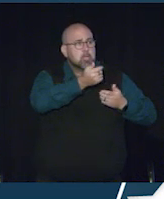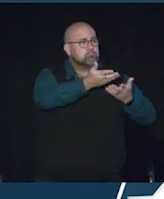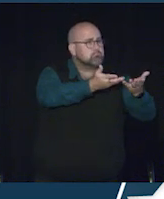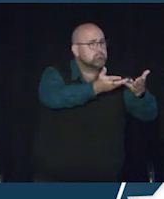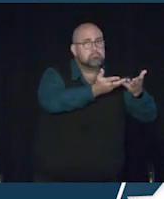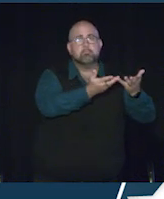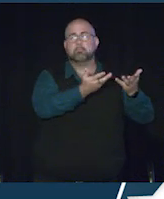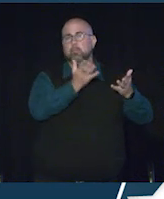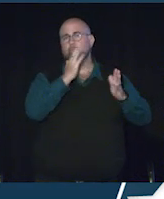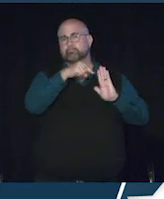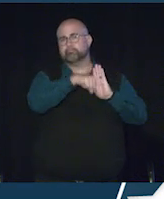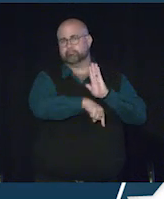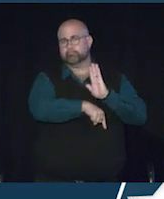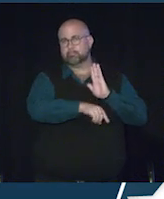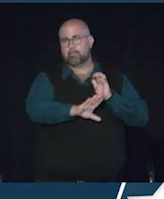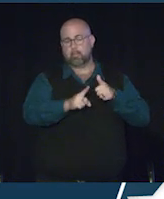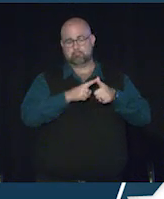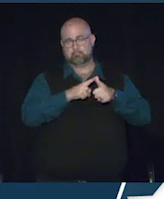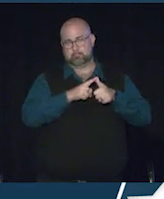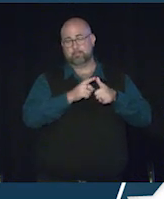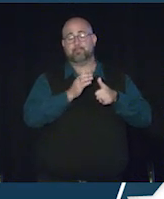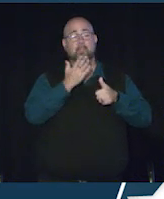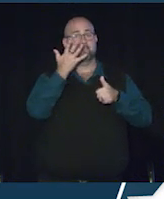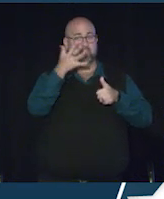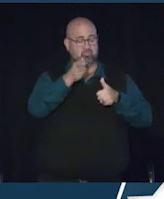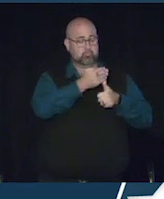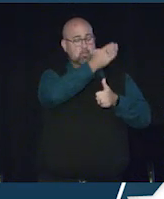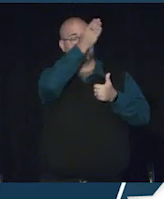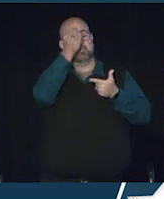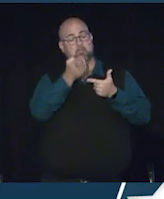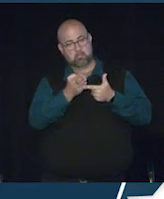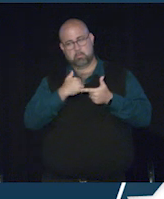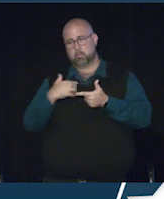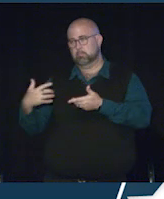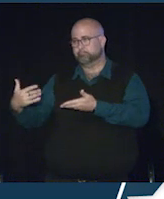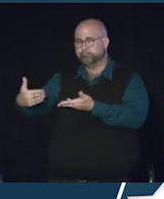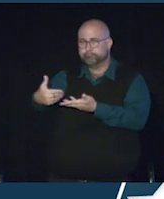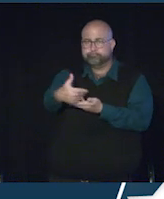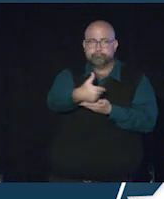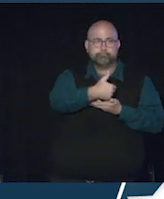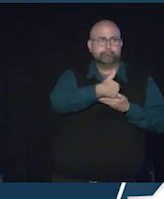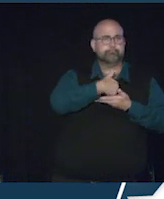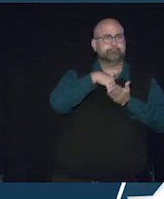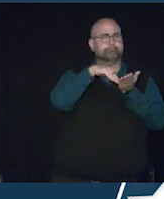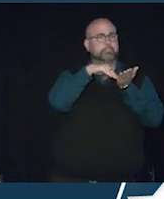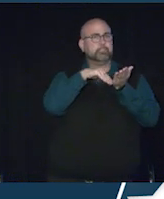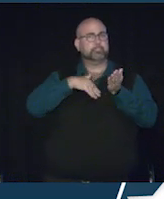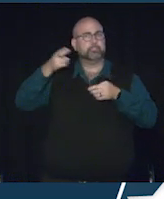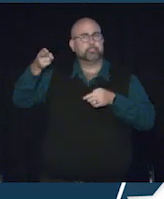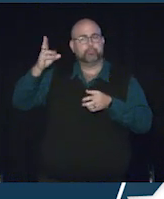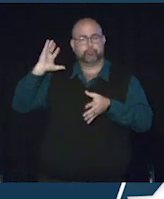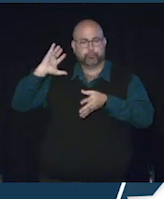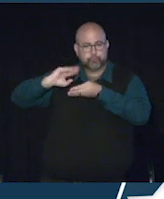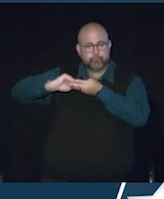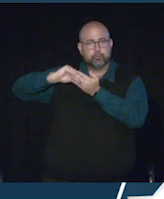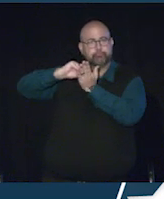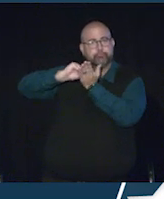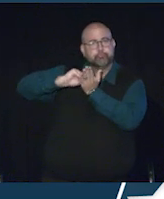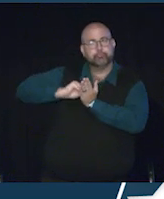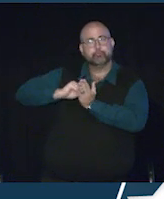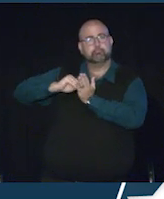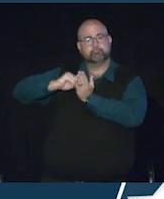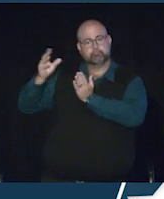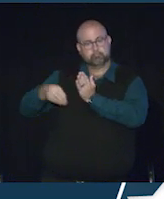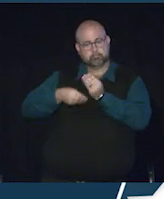employment. From there, the counselor would begin gathering medical documentation and other records that may be necessary